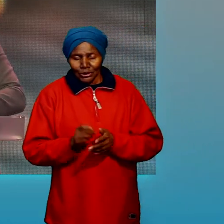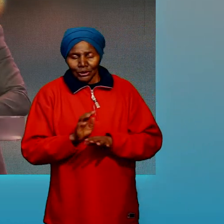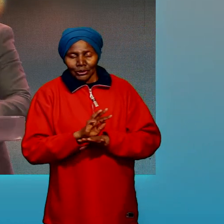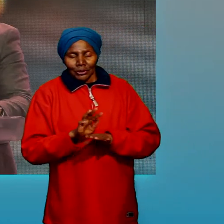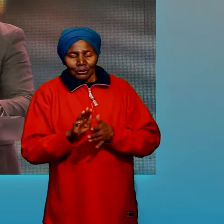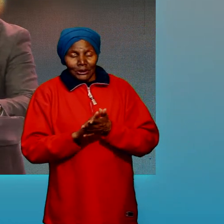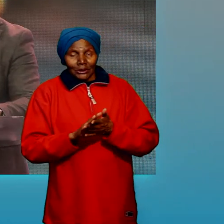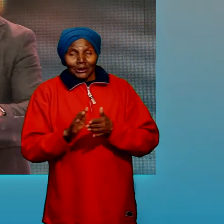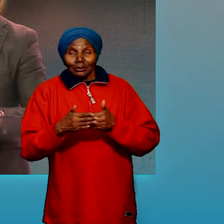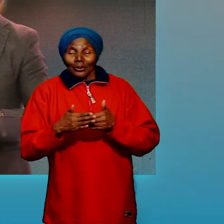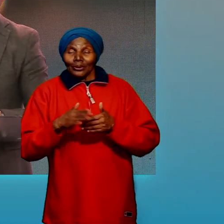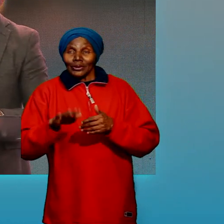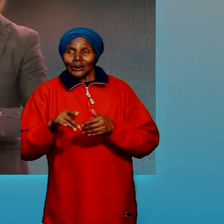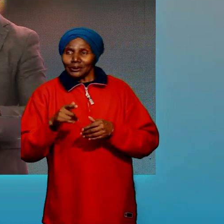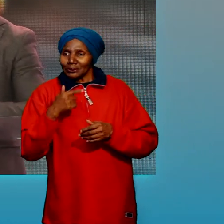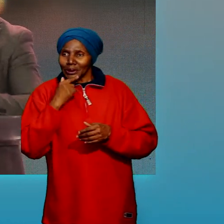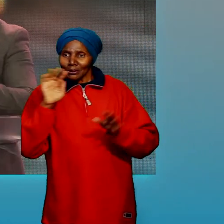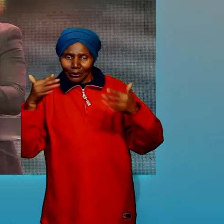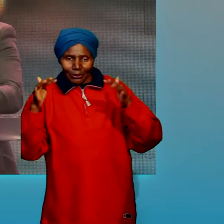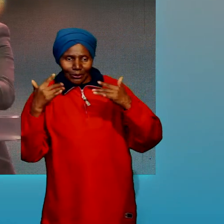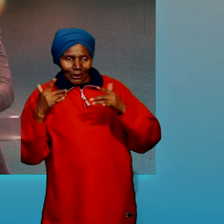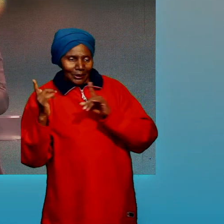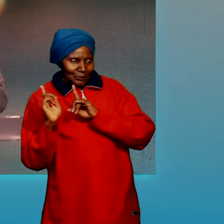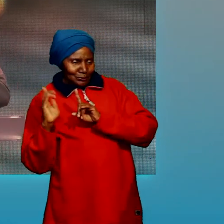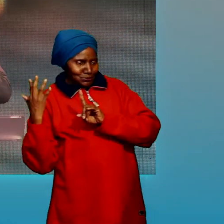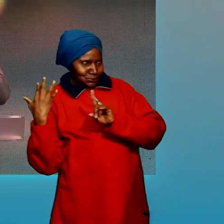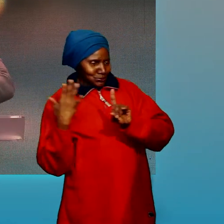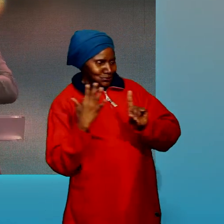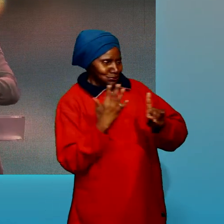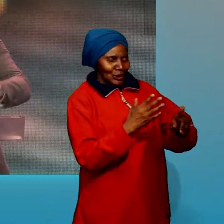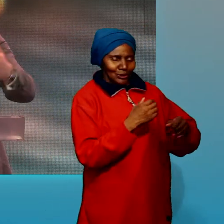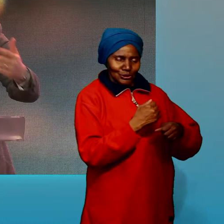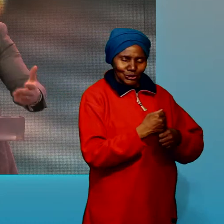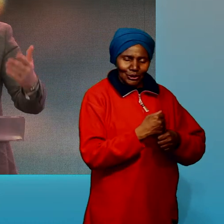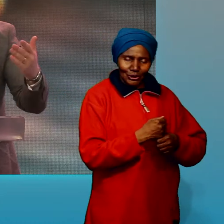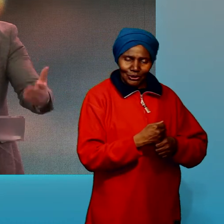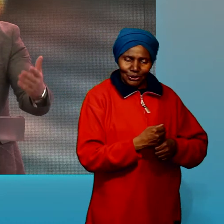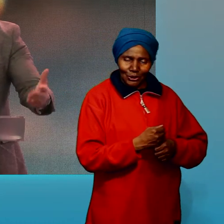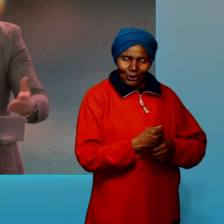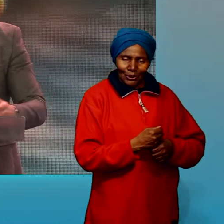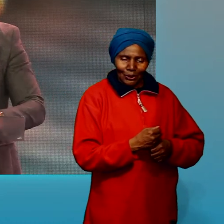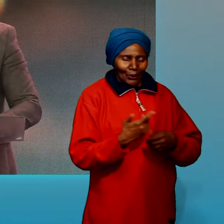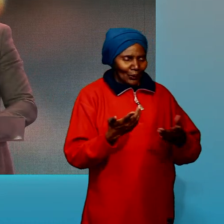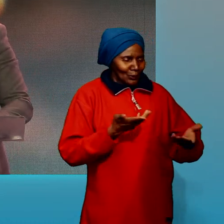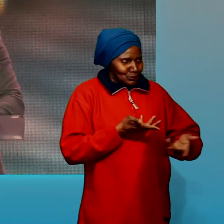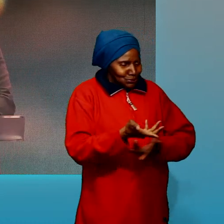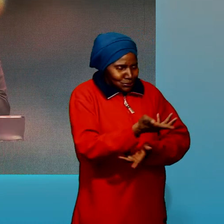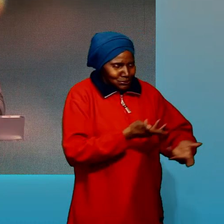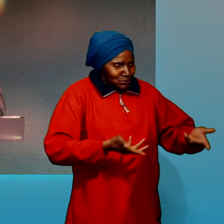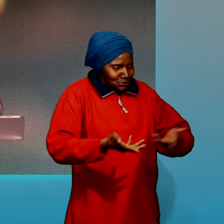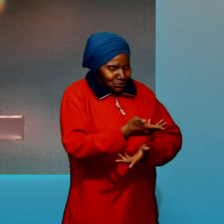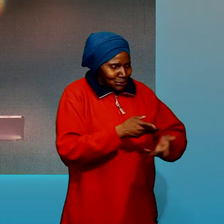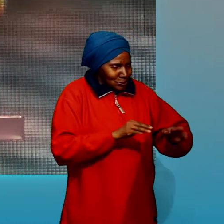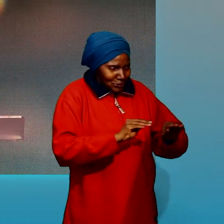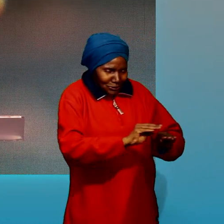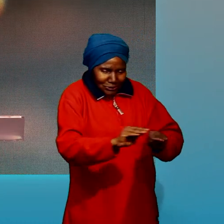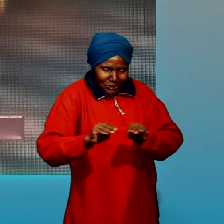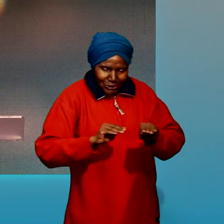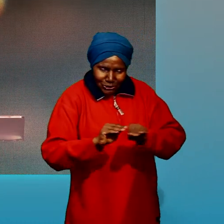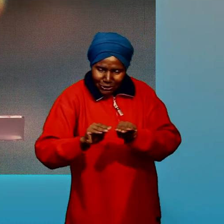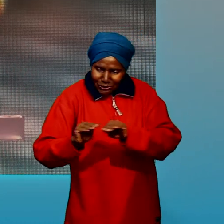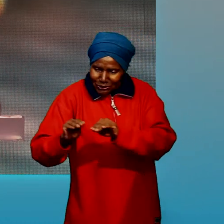church, more than simply leading people to Jesus. It's about discipling those people. More people,